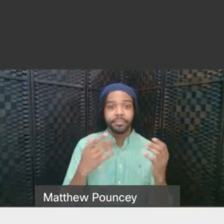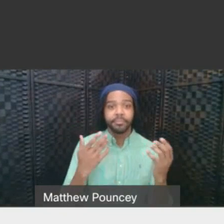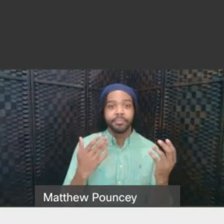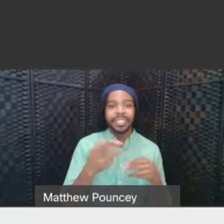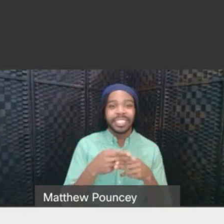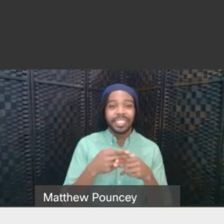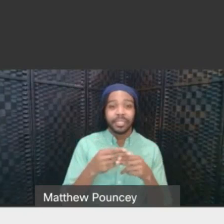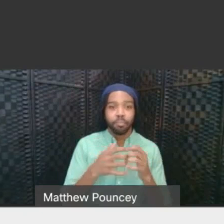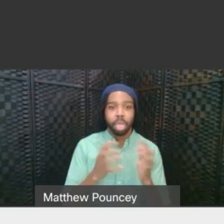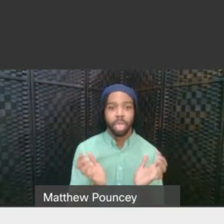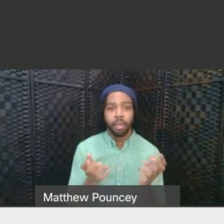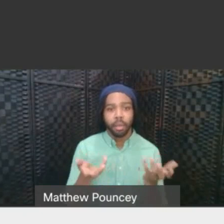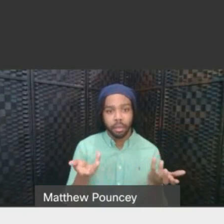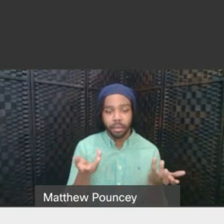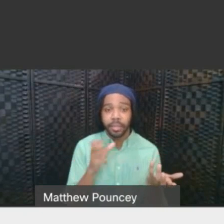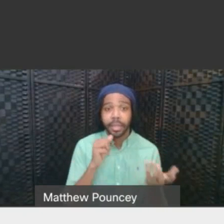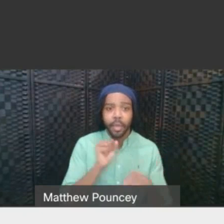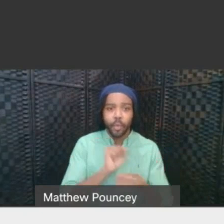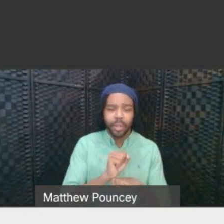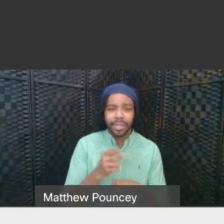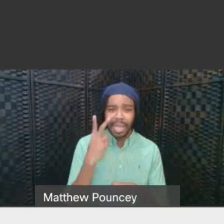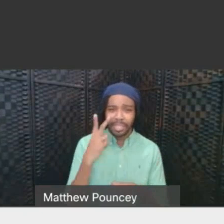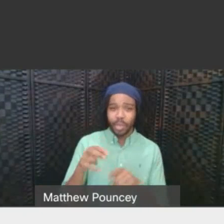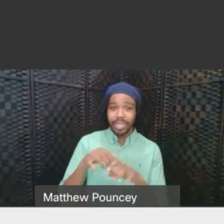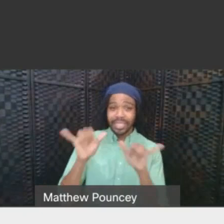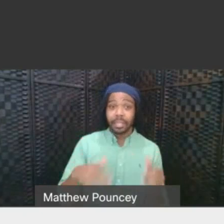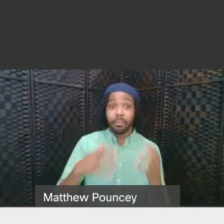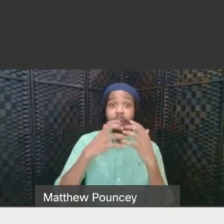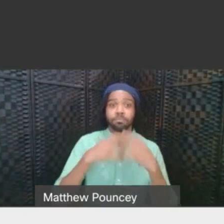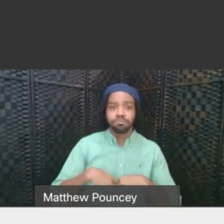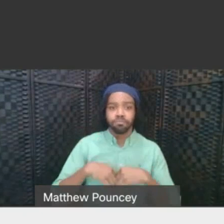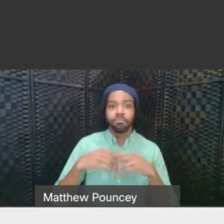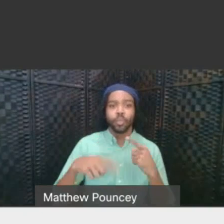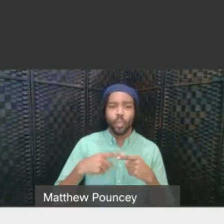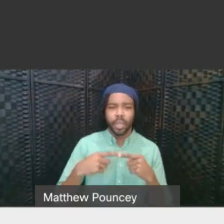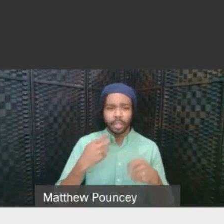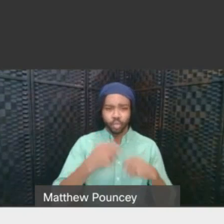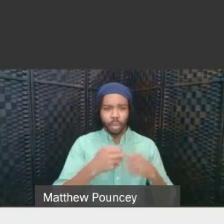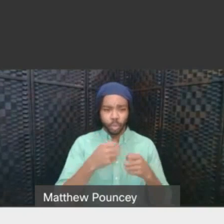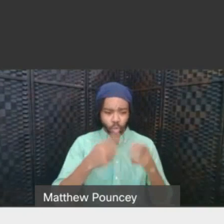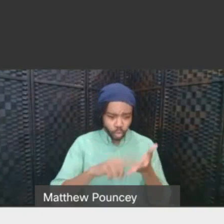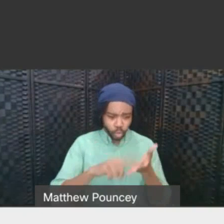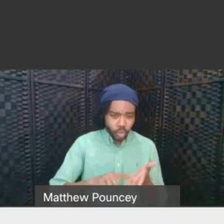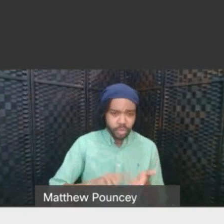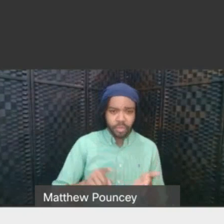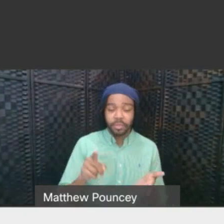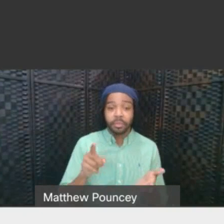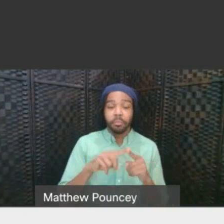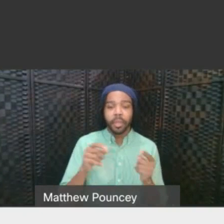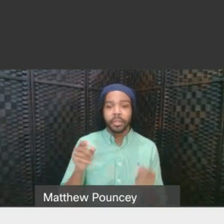week. The system went down during a troubleshooting call. Conduit is investigating what the problem is now.